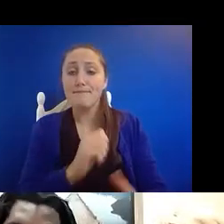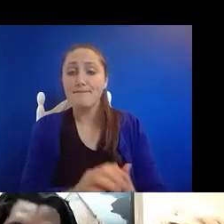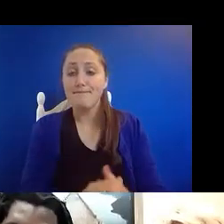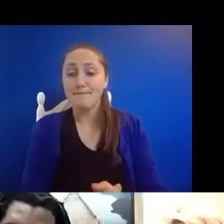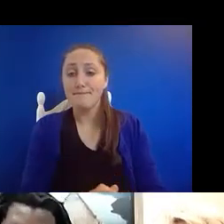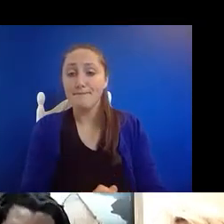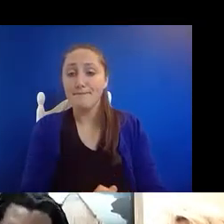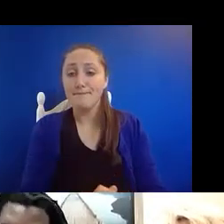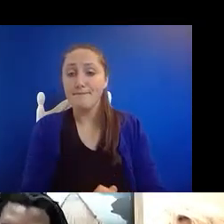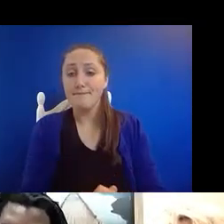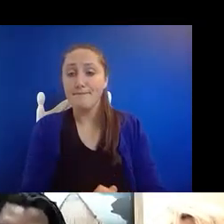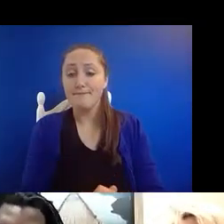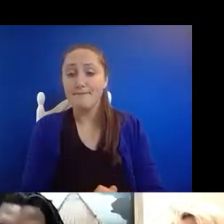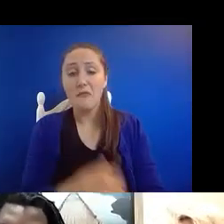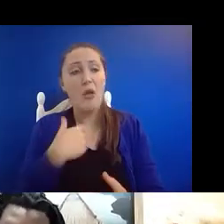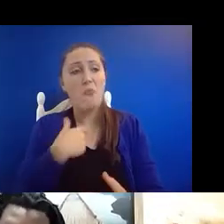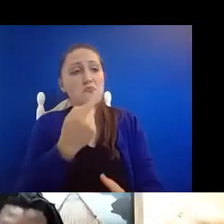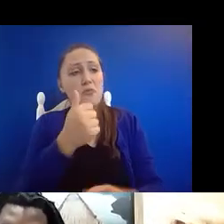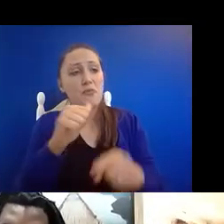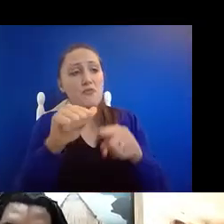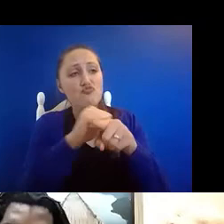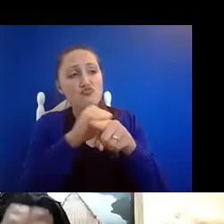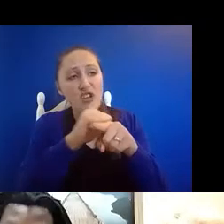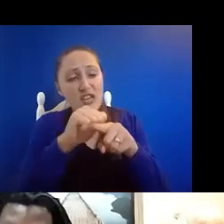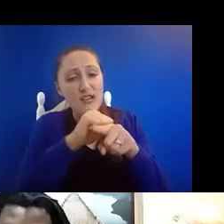field a little bit training. This little bit.